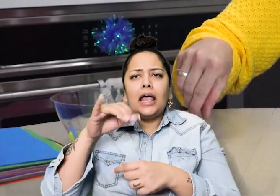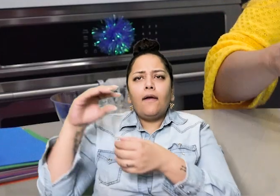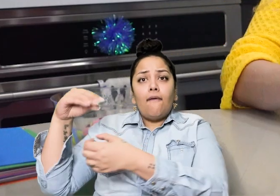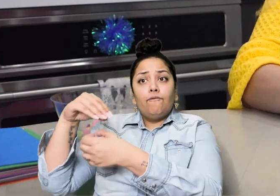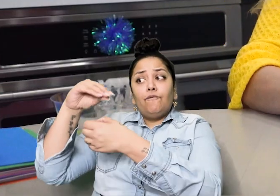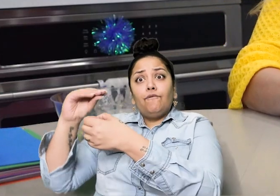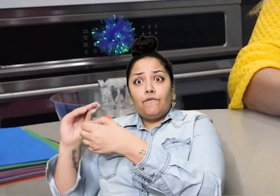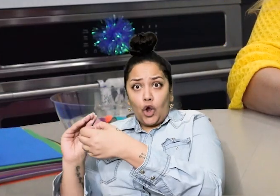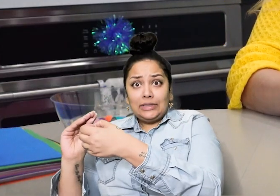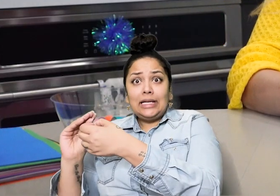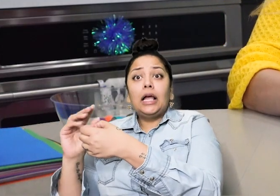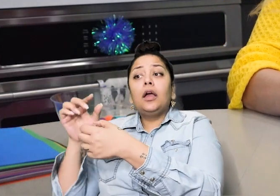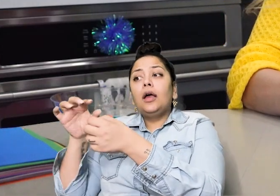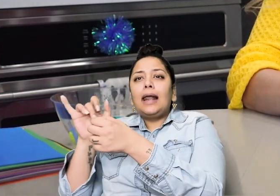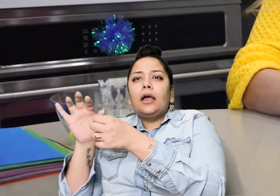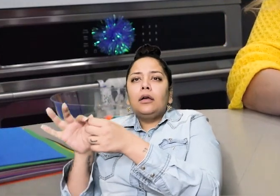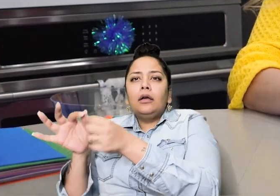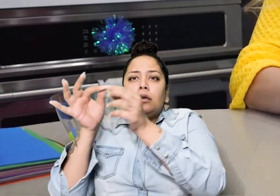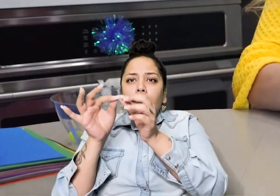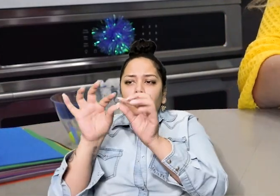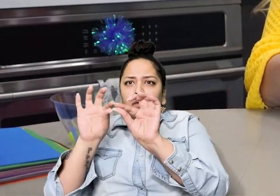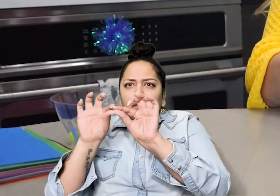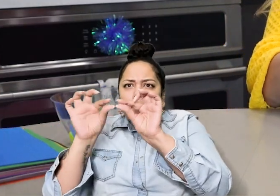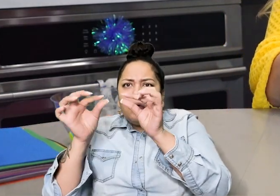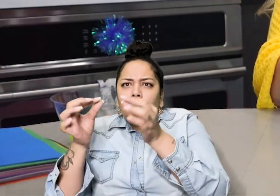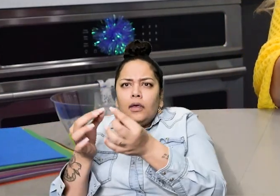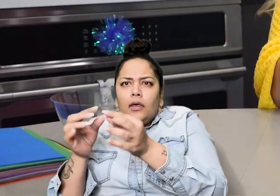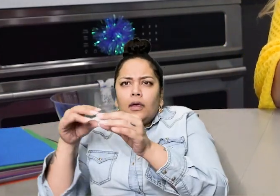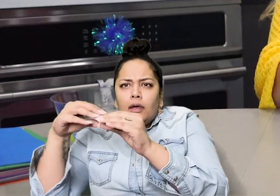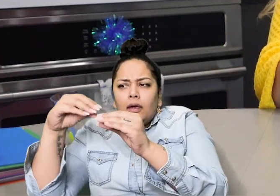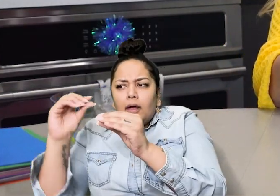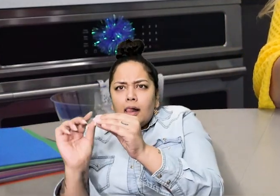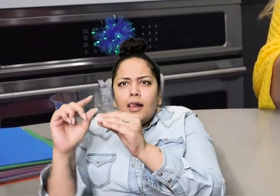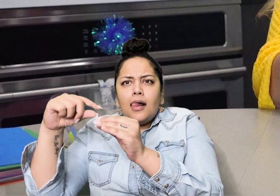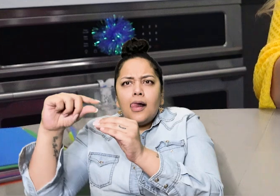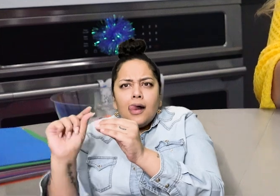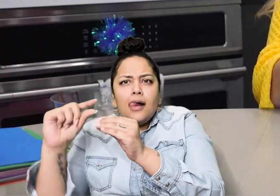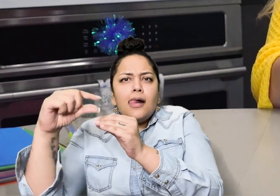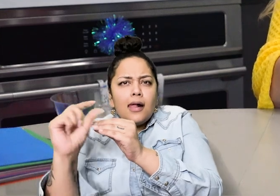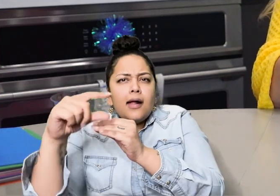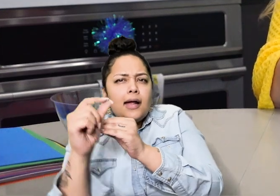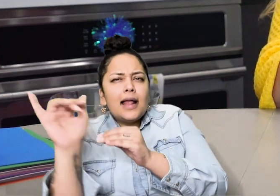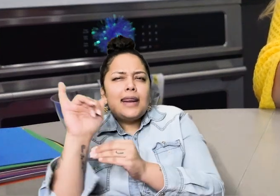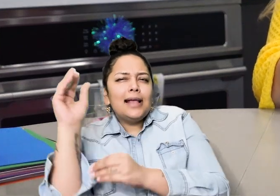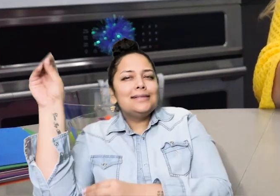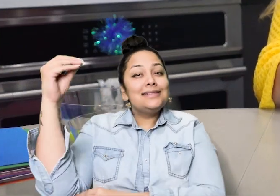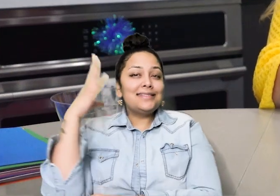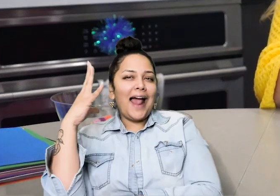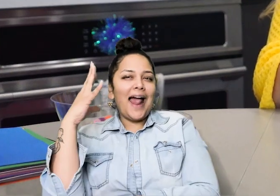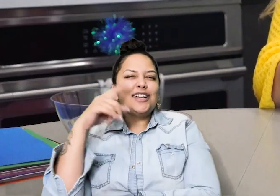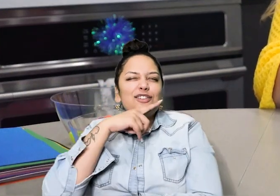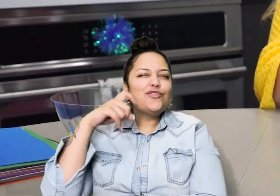And for this, what you can do is kind of fold these out like this, kind of like a sun, like that